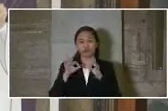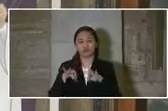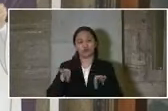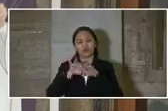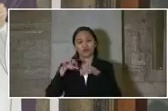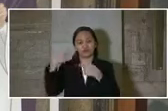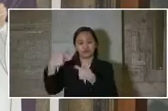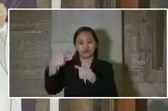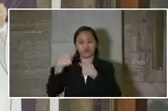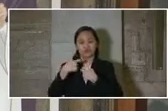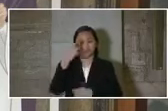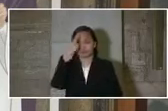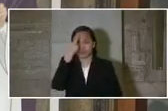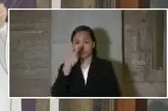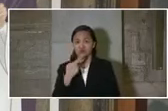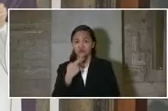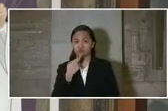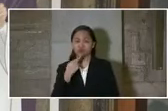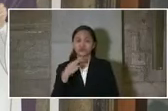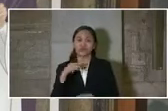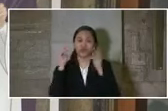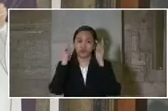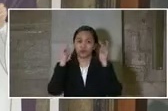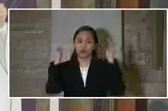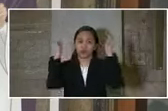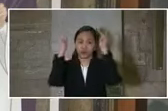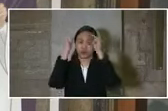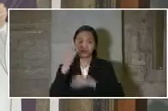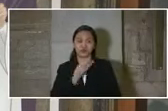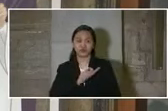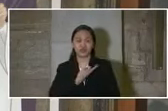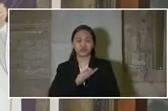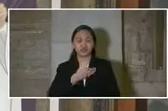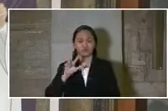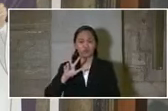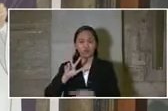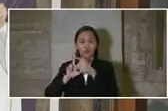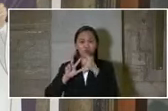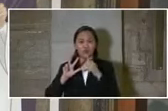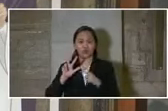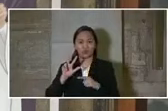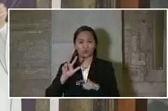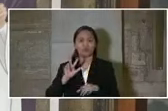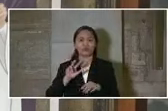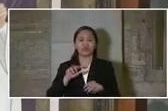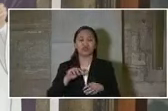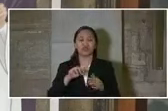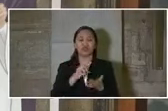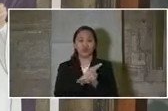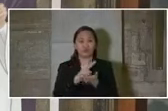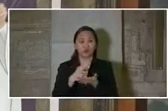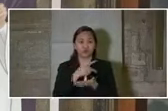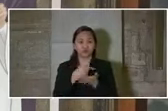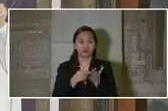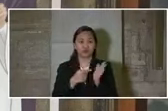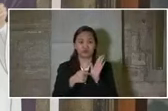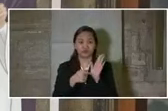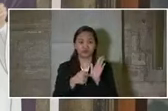Pope Francis. He gave us three relics. Yung isa ay from the